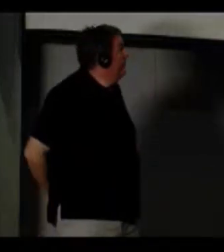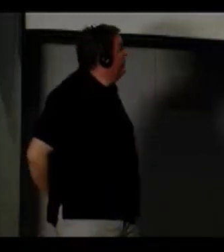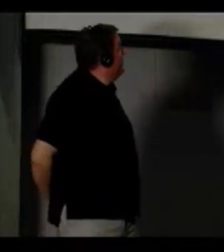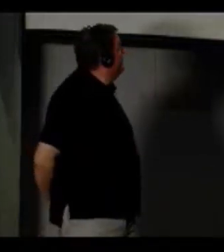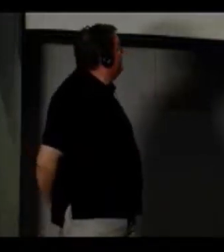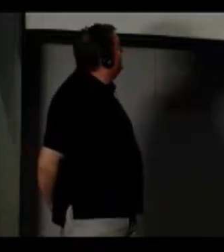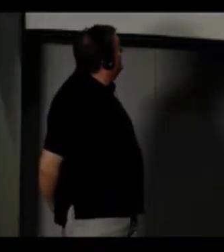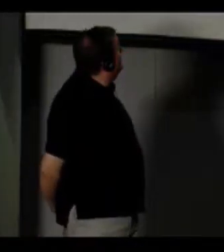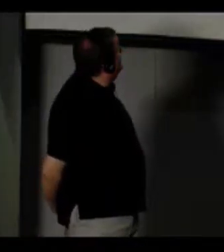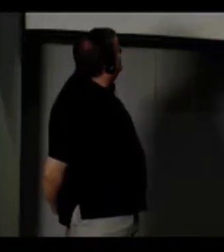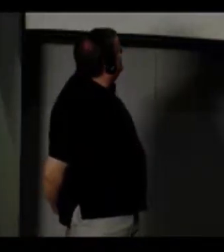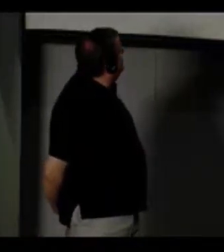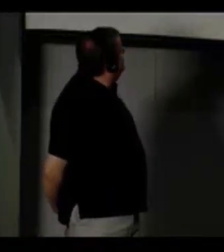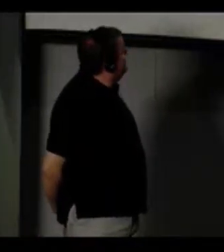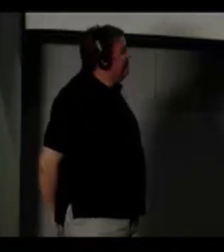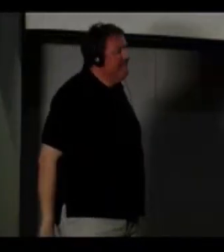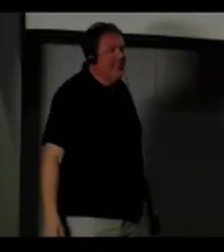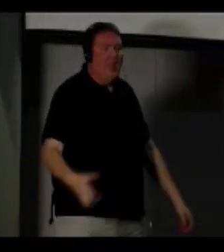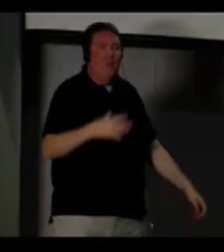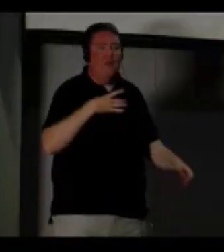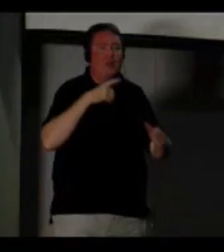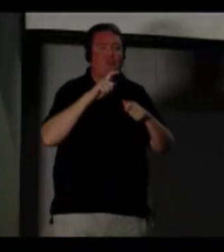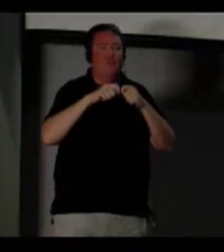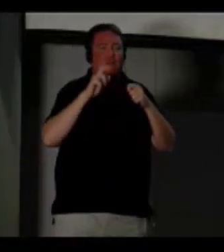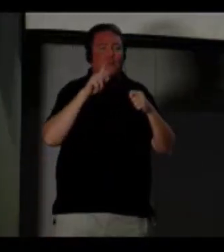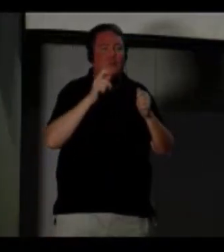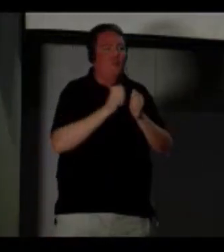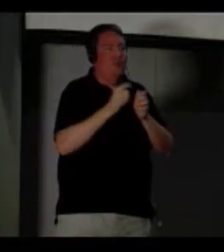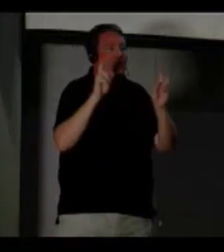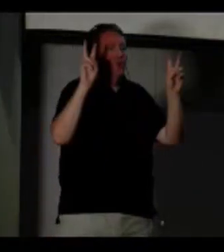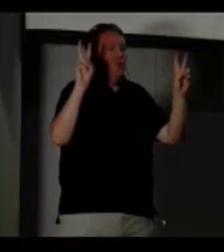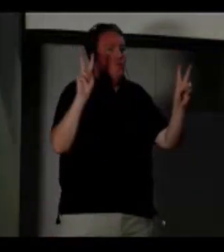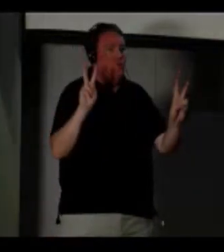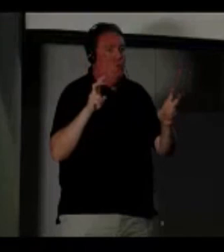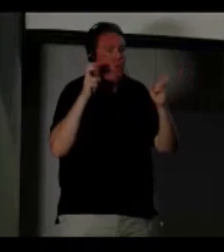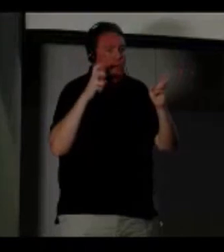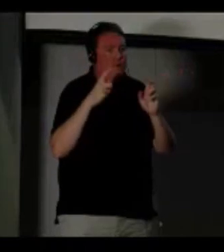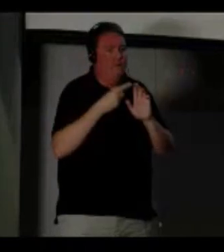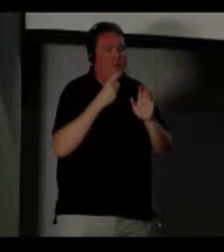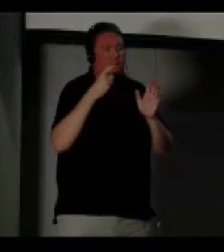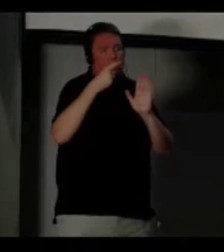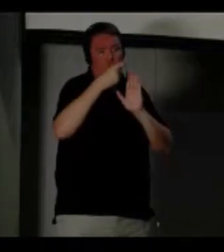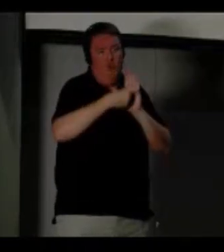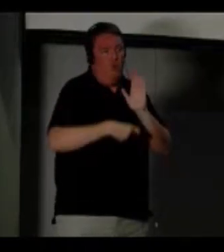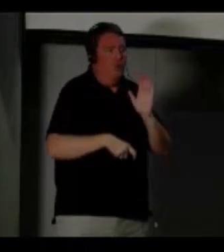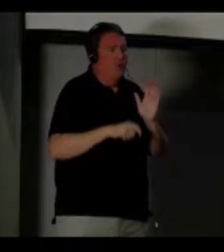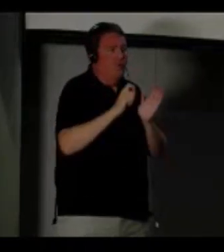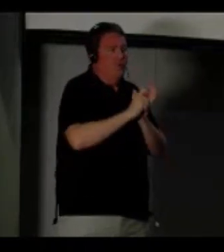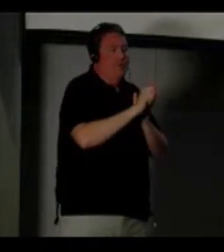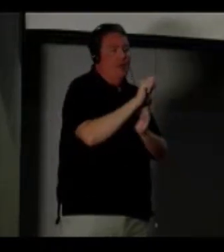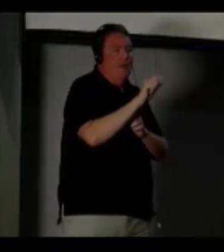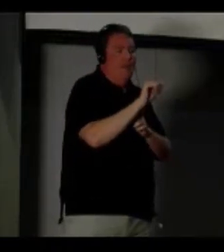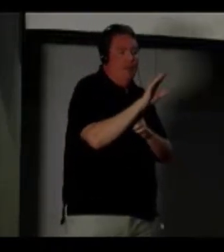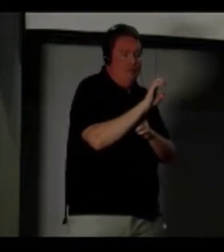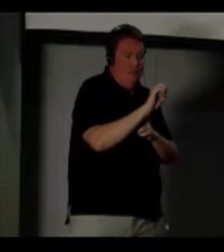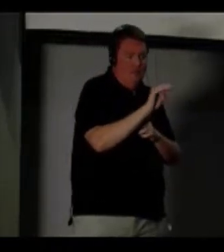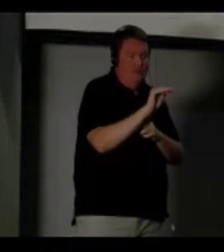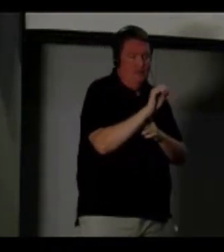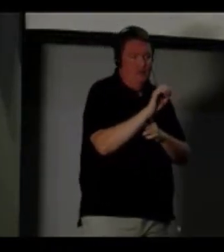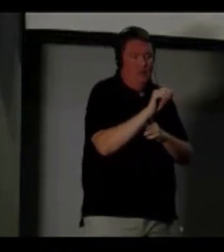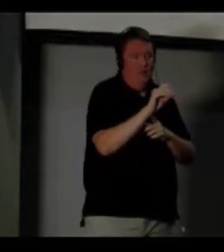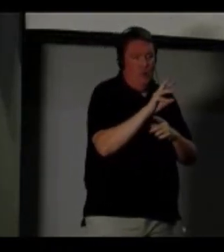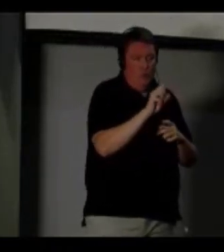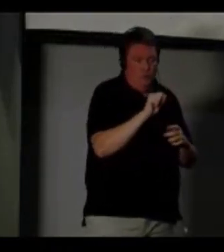And I just want to close with a quote from an article by Alice Meadows and the Scholarly Kitchen